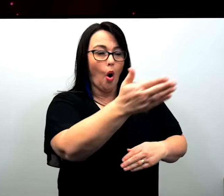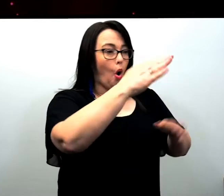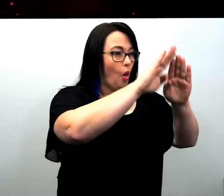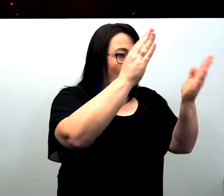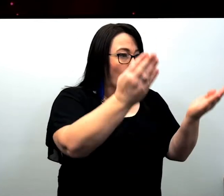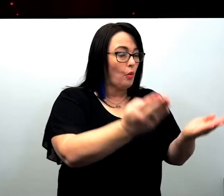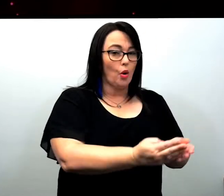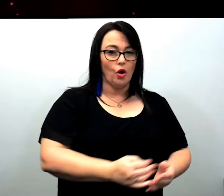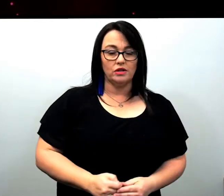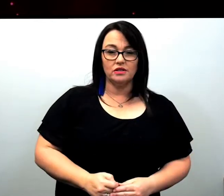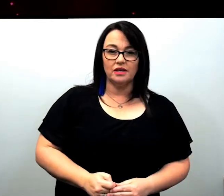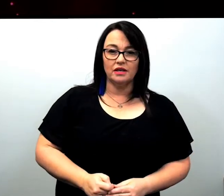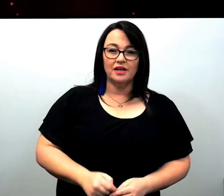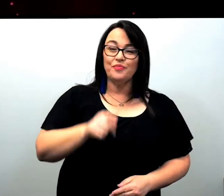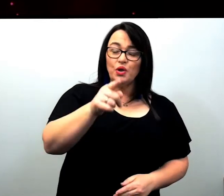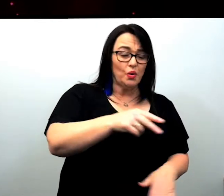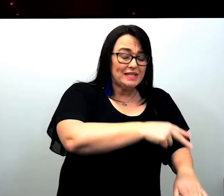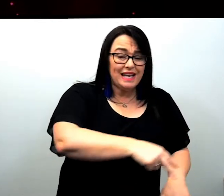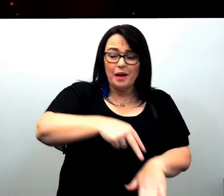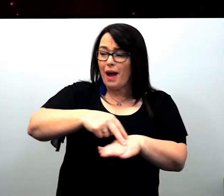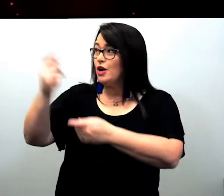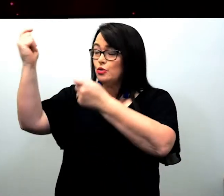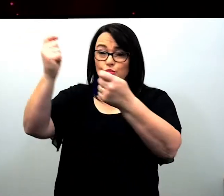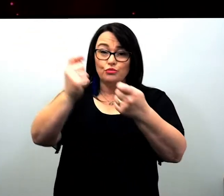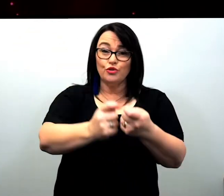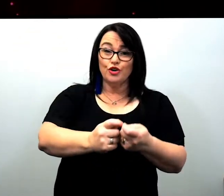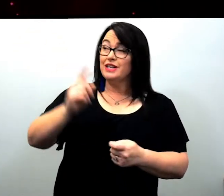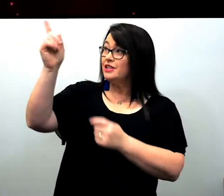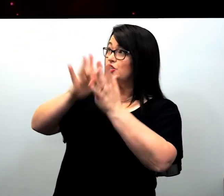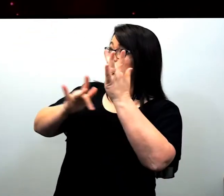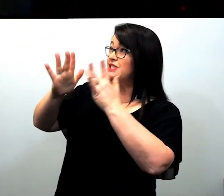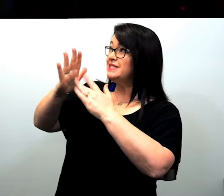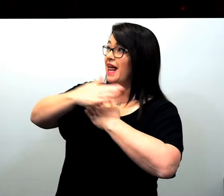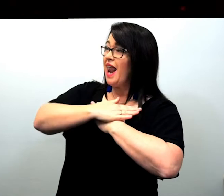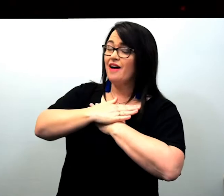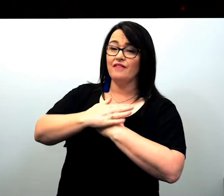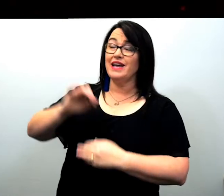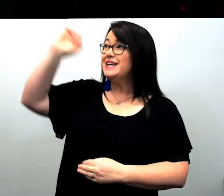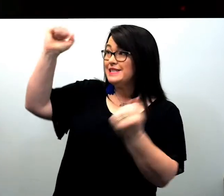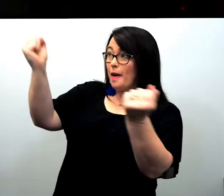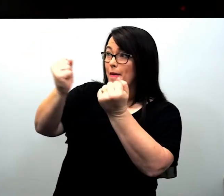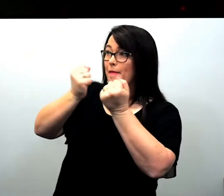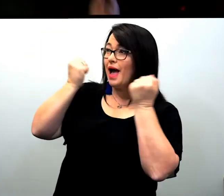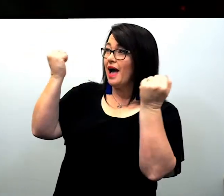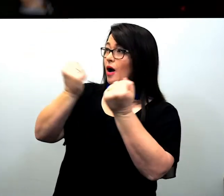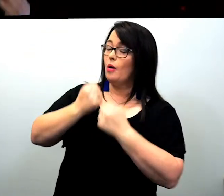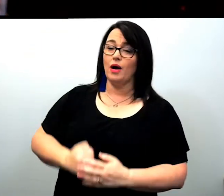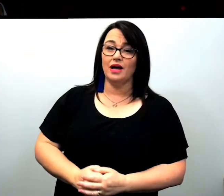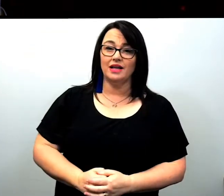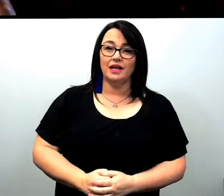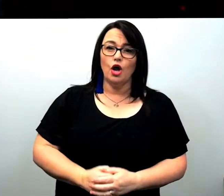set apart to bring the love of Jesus. You're set apart to bring the power of Jesus. You're set apart to